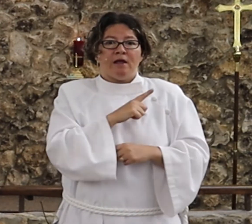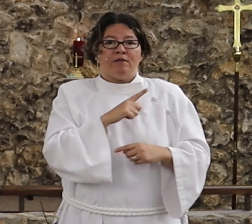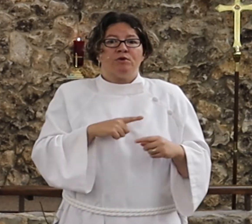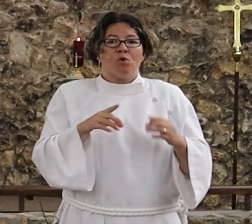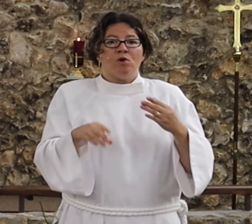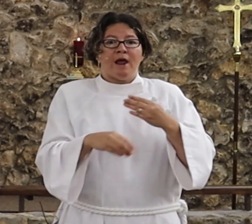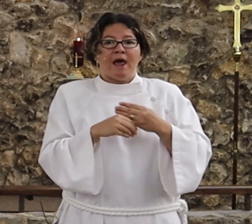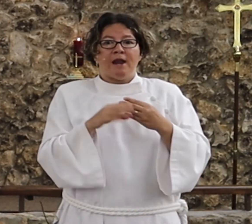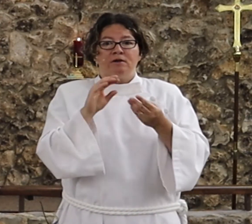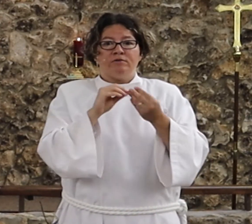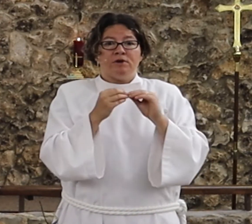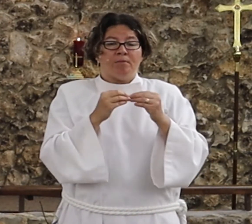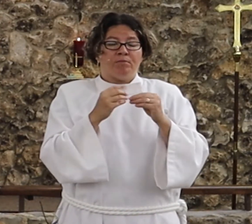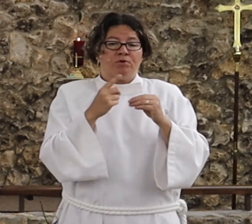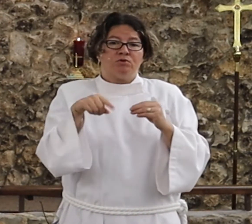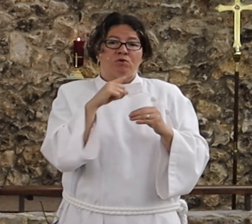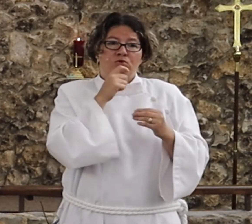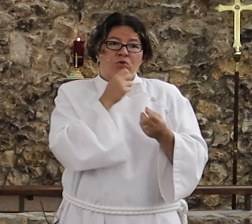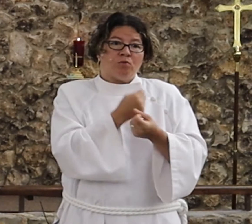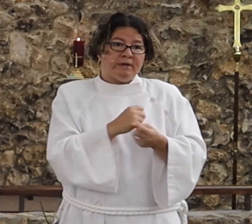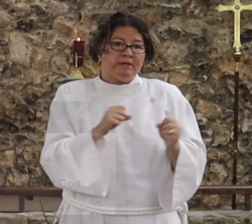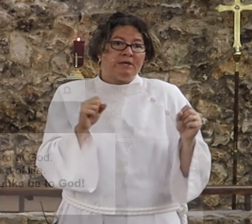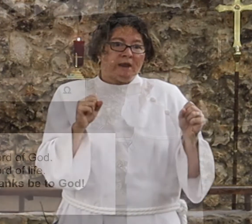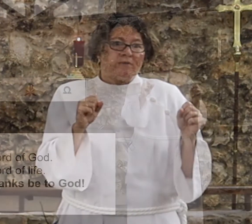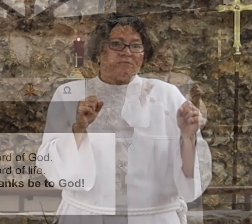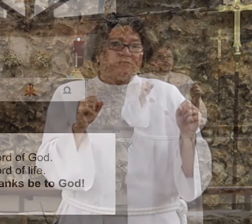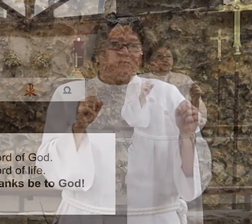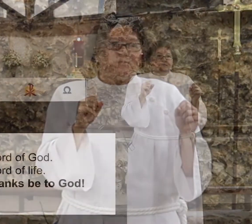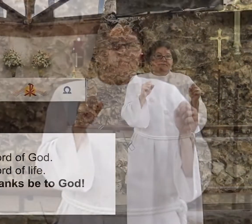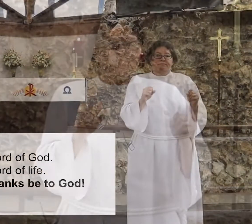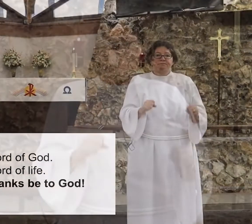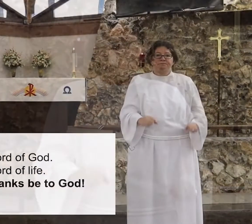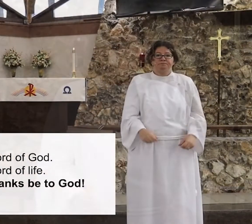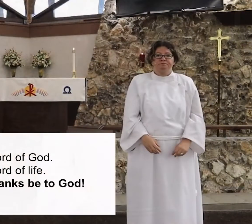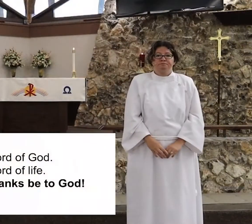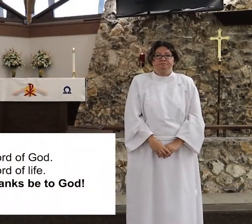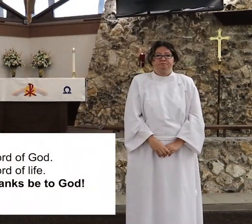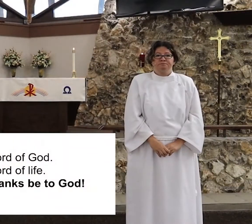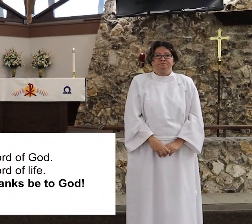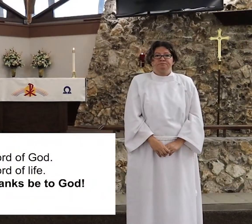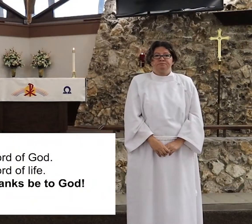day, the Lord added to their number those who were being saved.